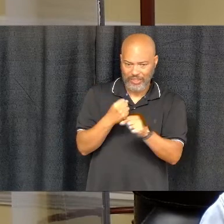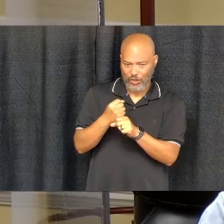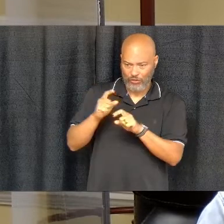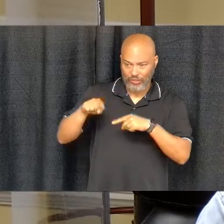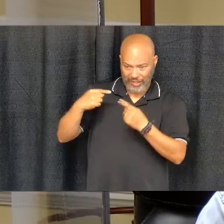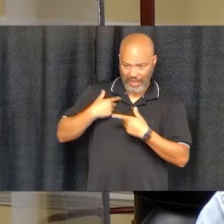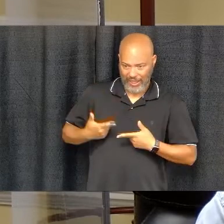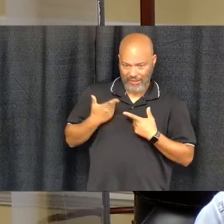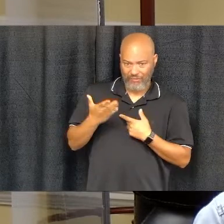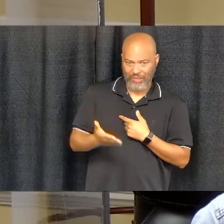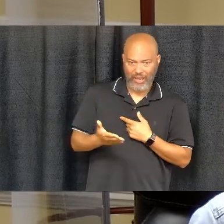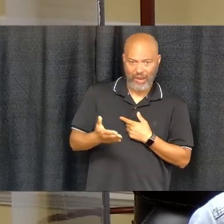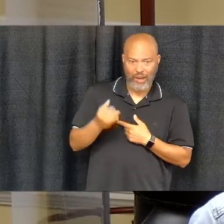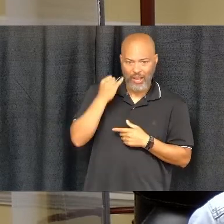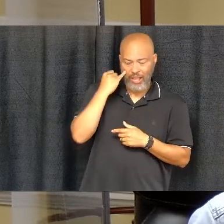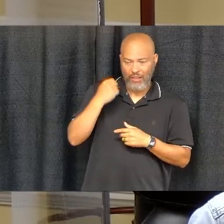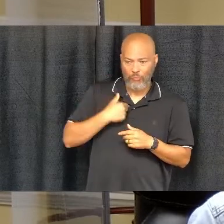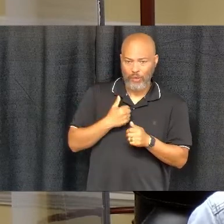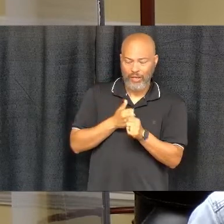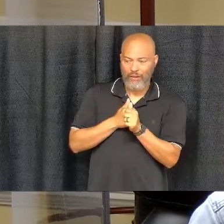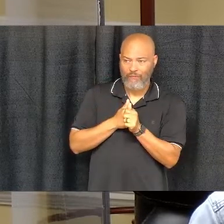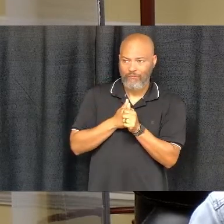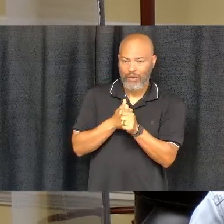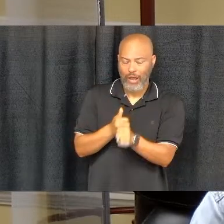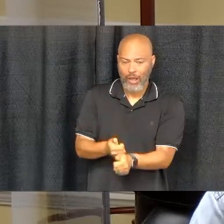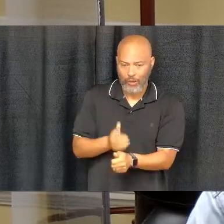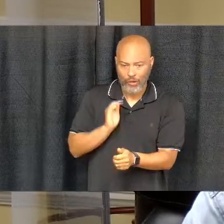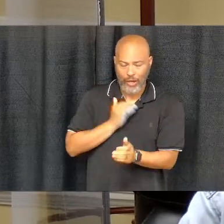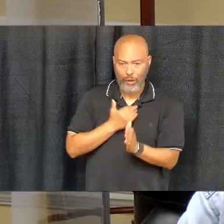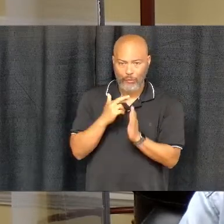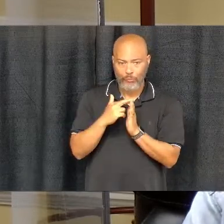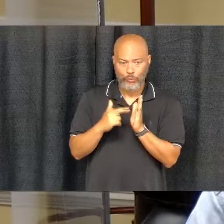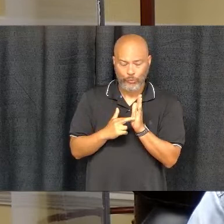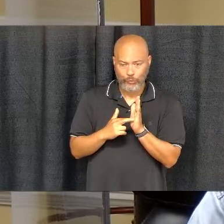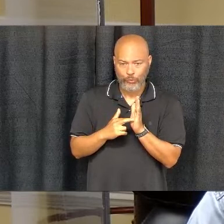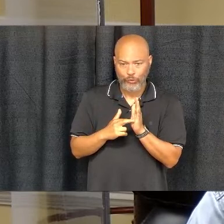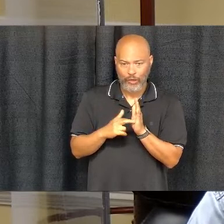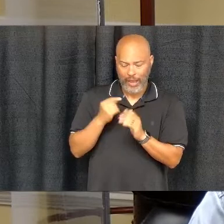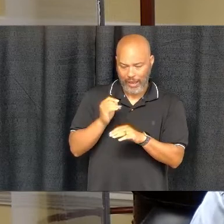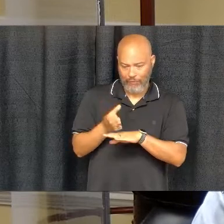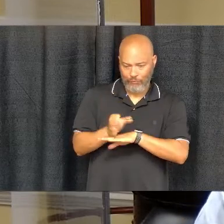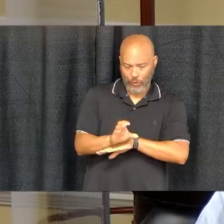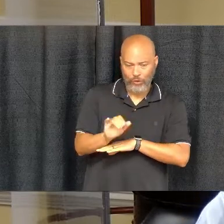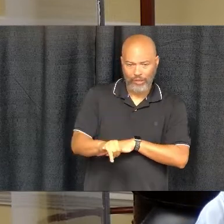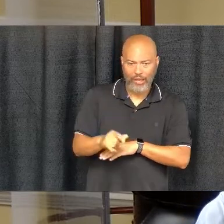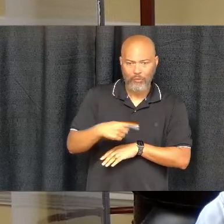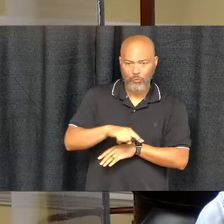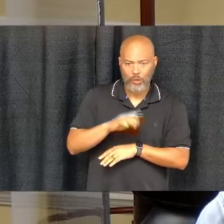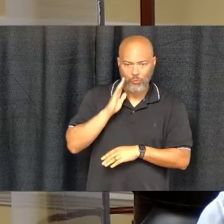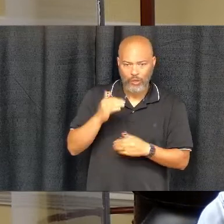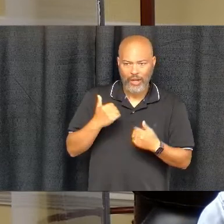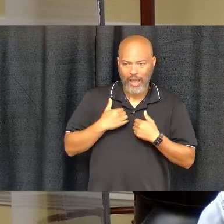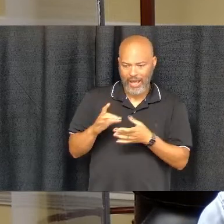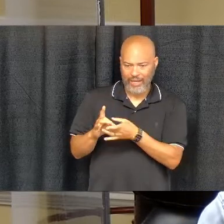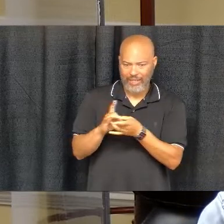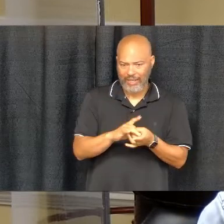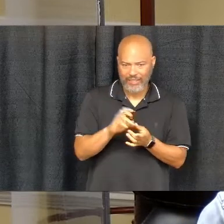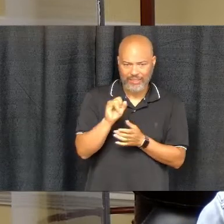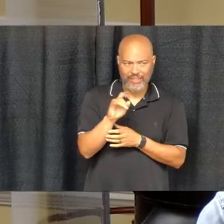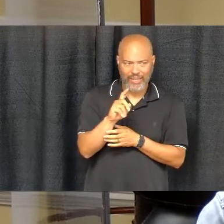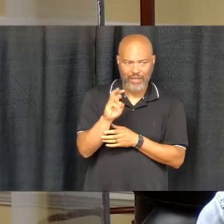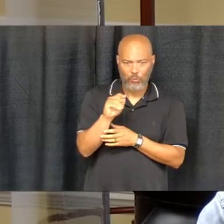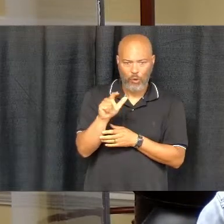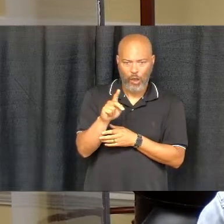there. If we had followed our rules and enforced them, we would have had a connected